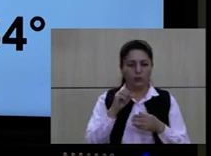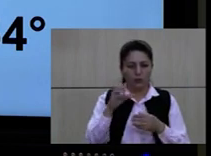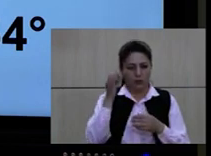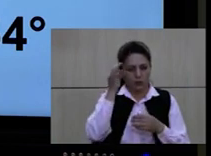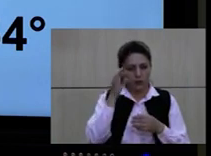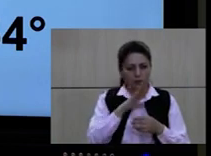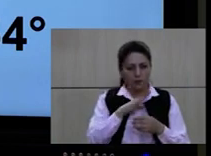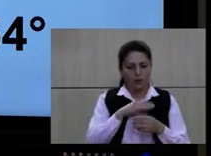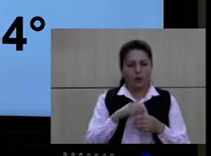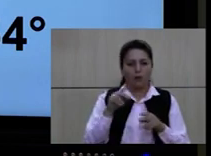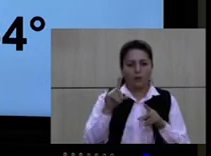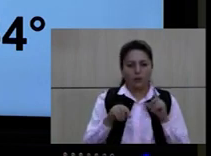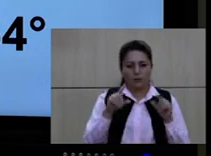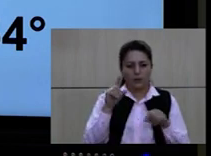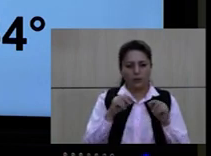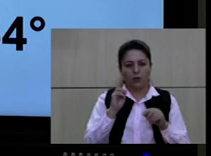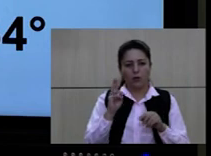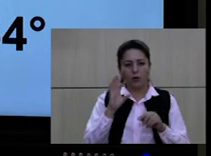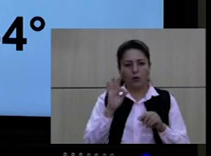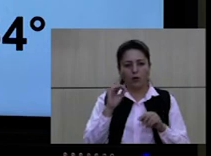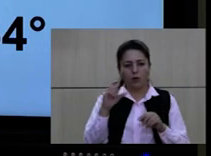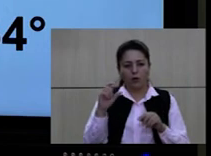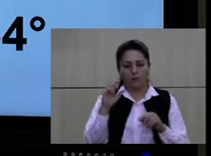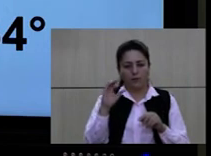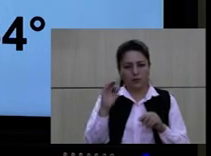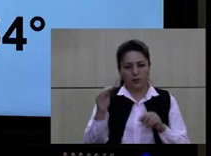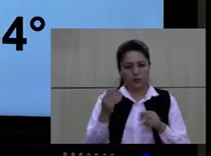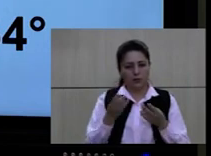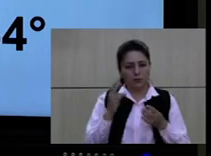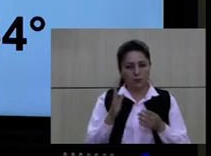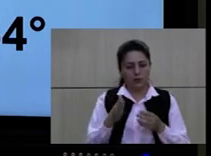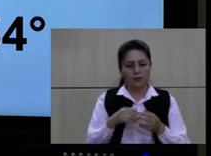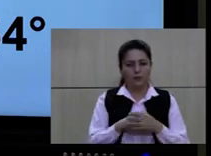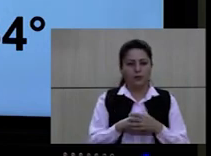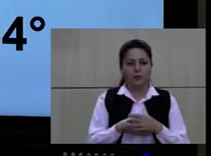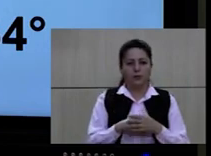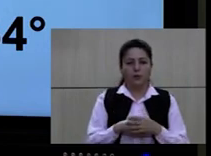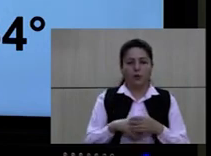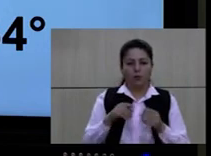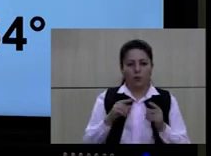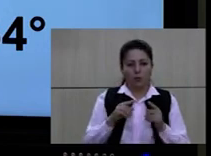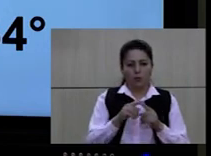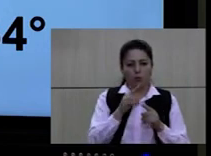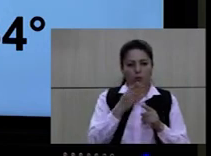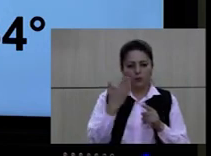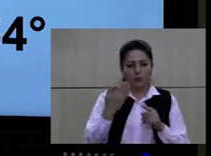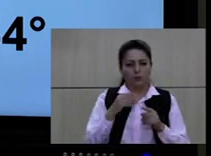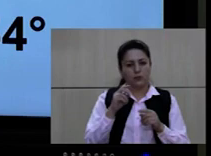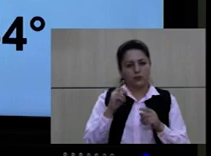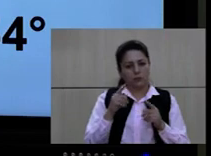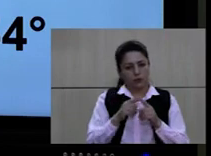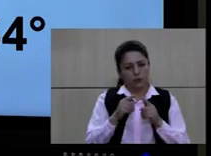eslatib o'tgandik, proporsionallik koeffitsienti kerak bo'ladi. Ya'ni o'tmas burchagimiz 7x,